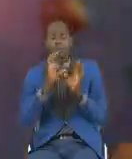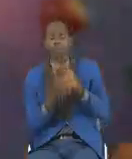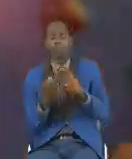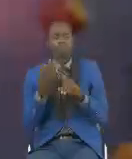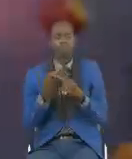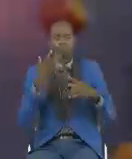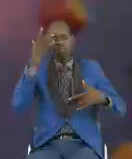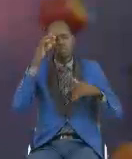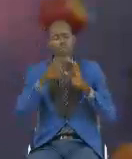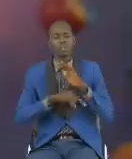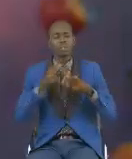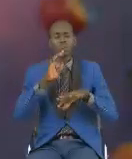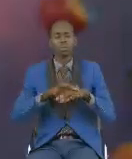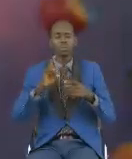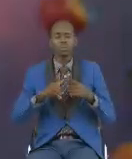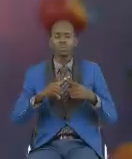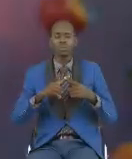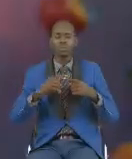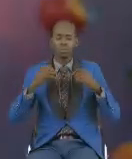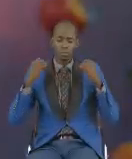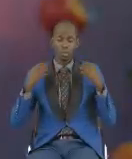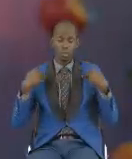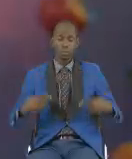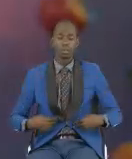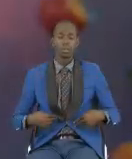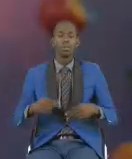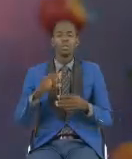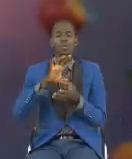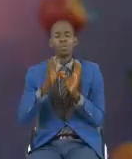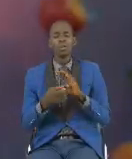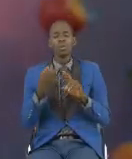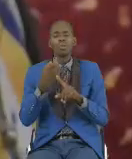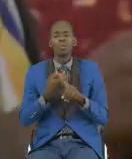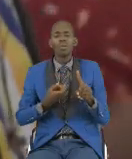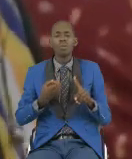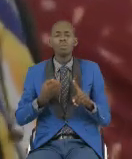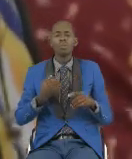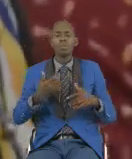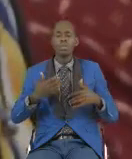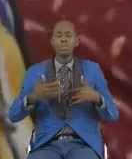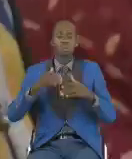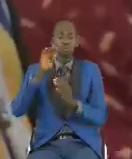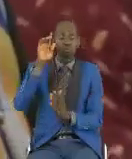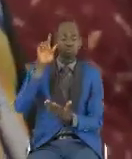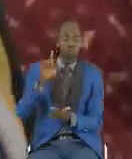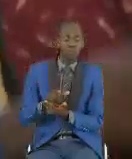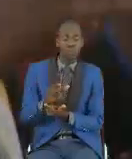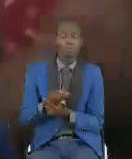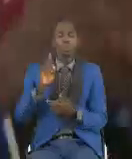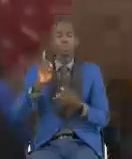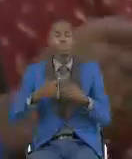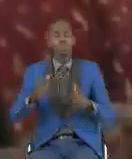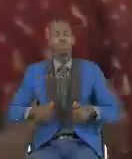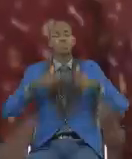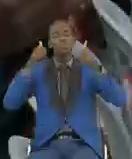health. Conversion from a demotion unto promotion. Conversion from deliverance